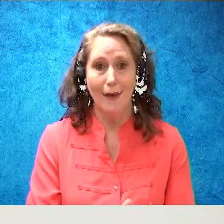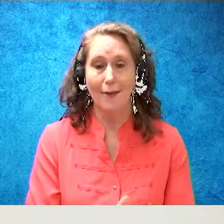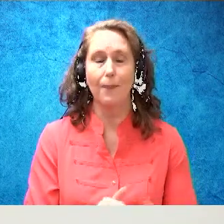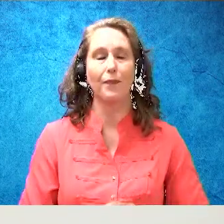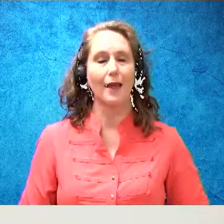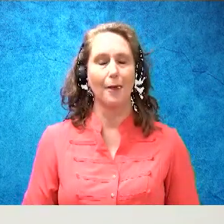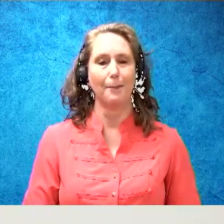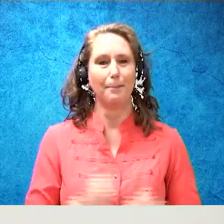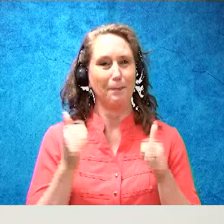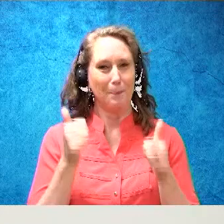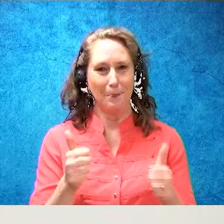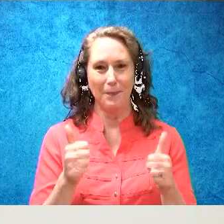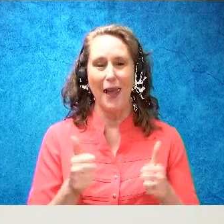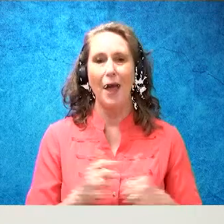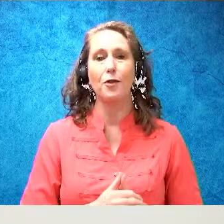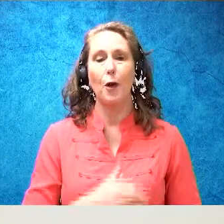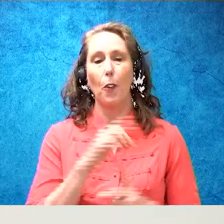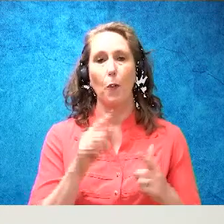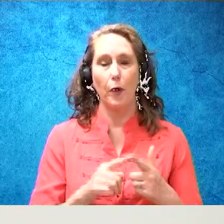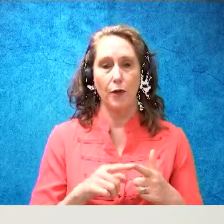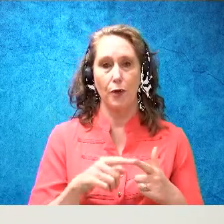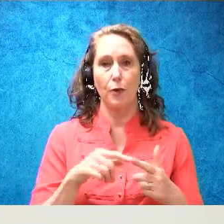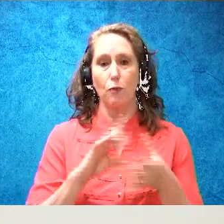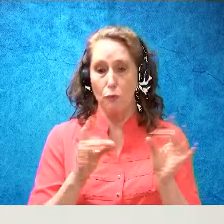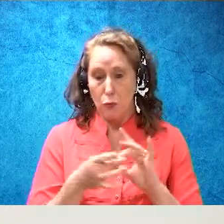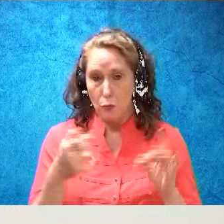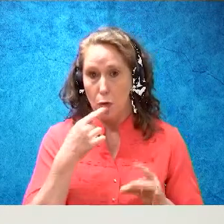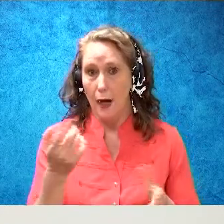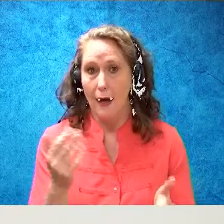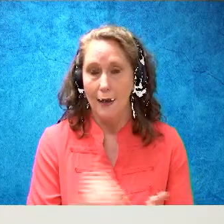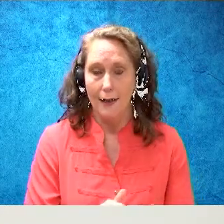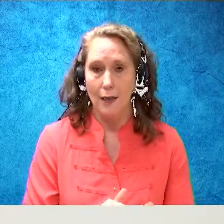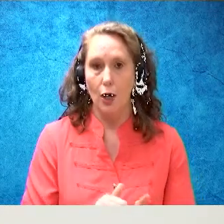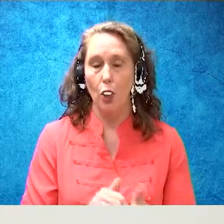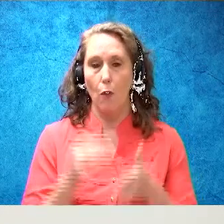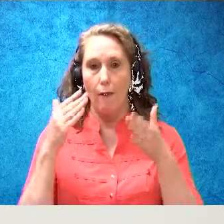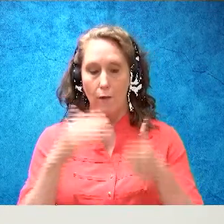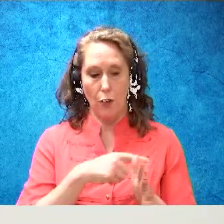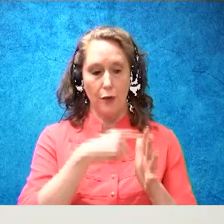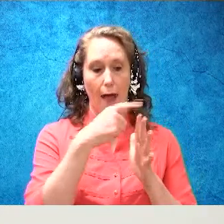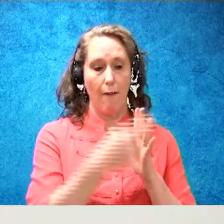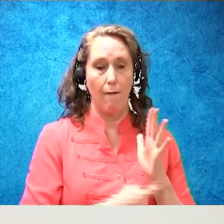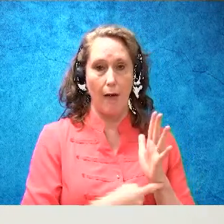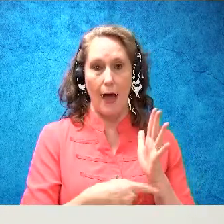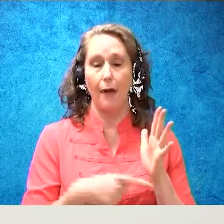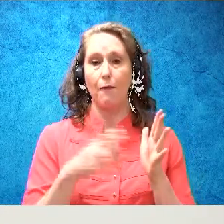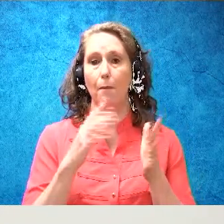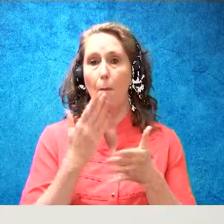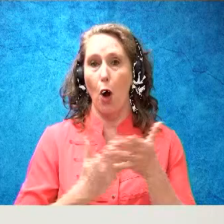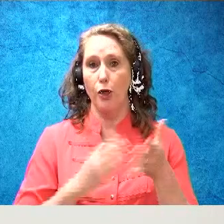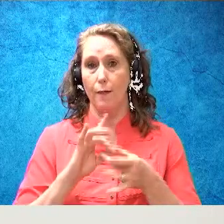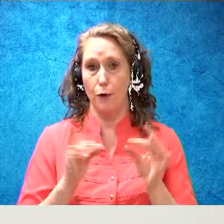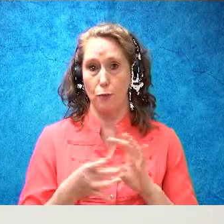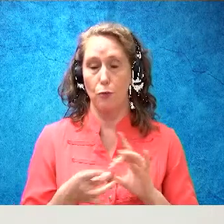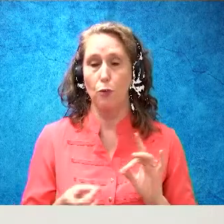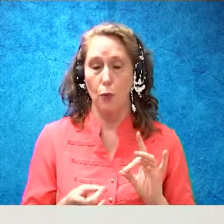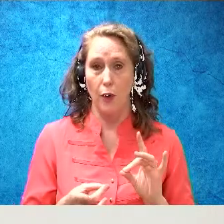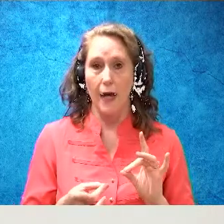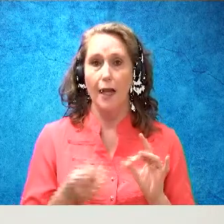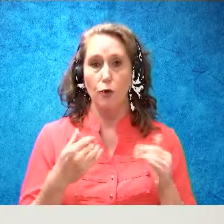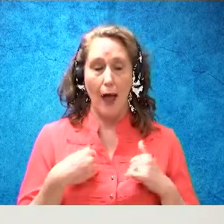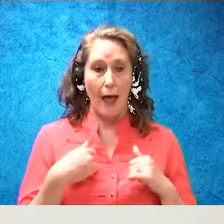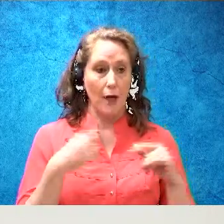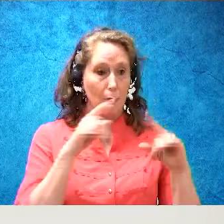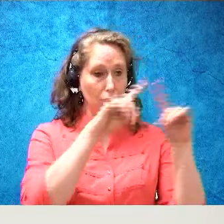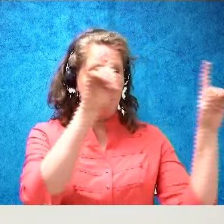we're working on retelling a story, we are going to focus on five parts of the story, okay? So I have a little chart